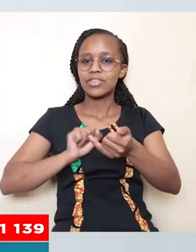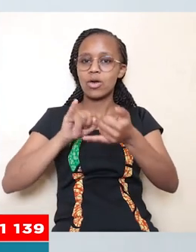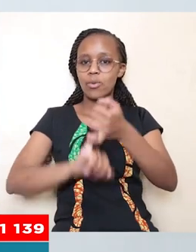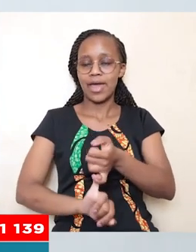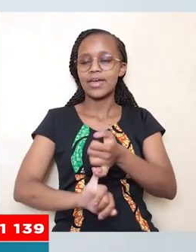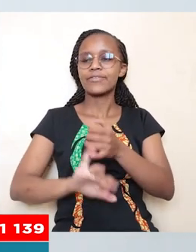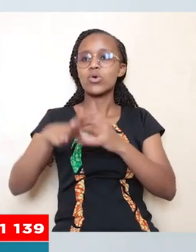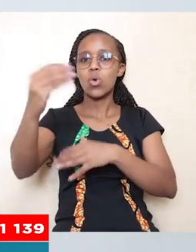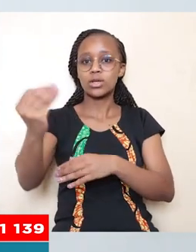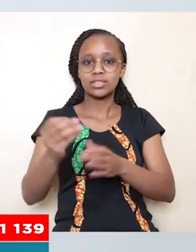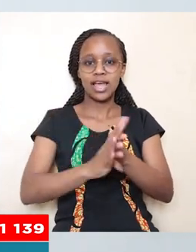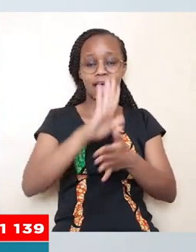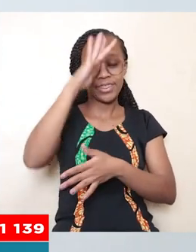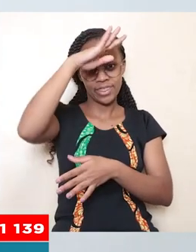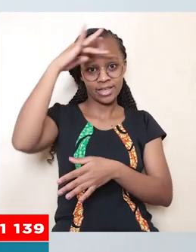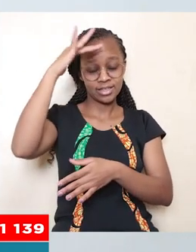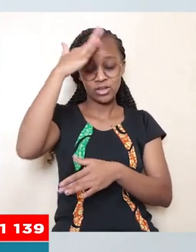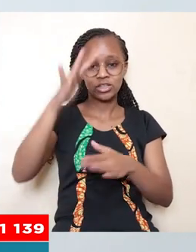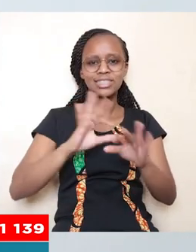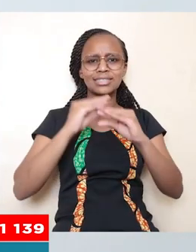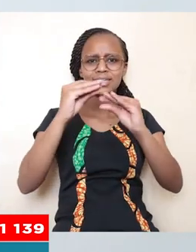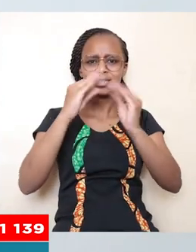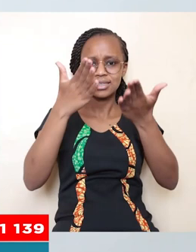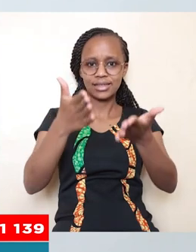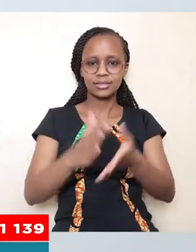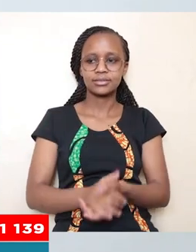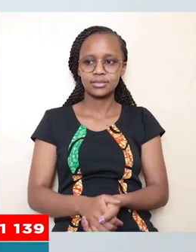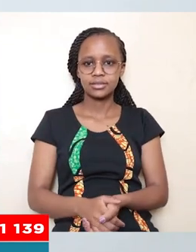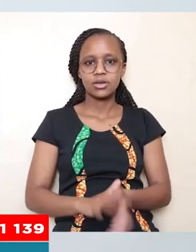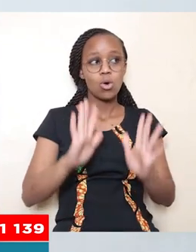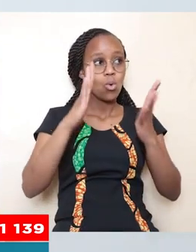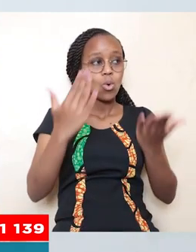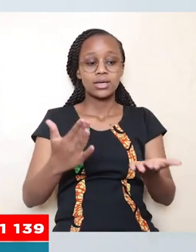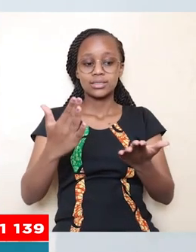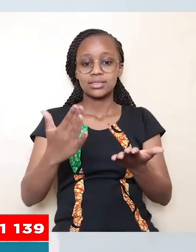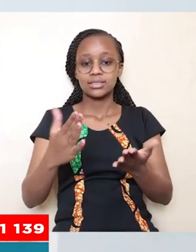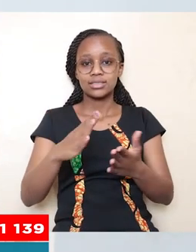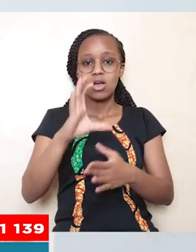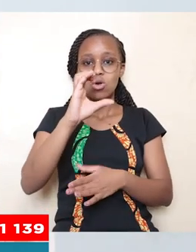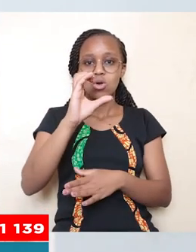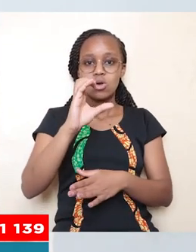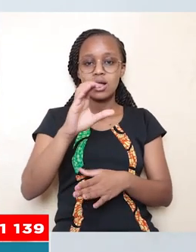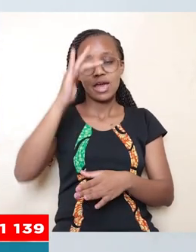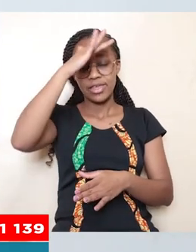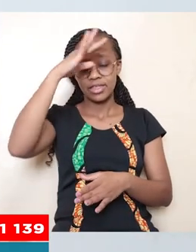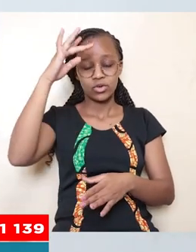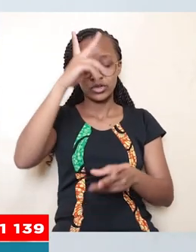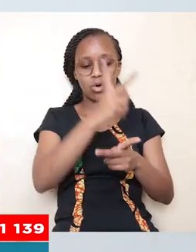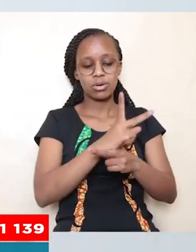the quality of theology taught there. That is what constitutes theological